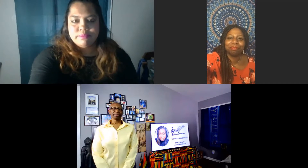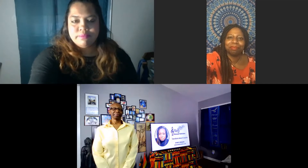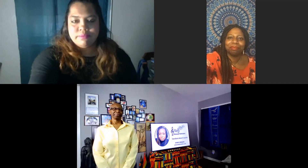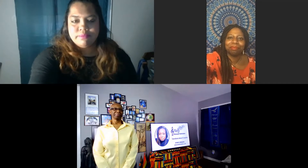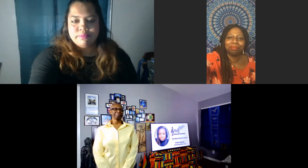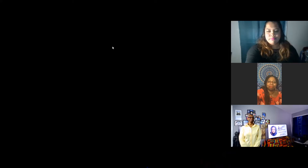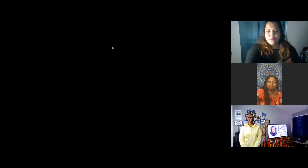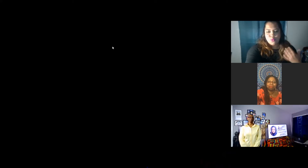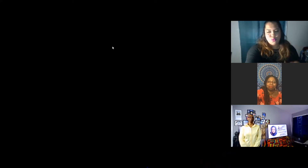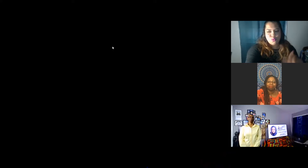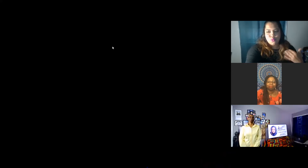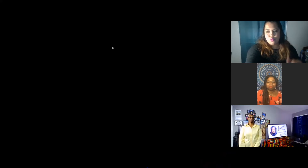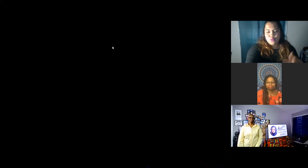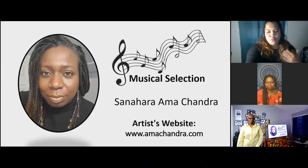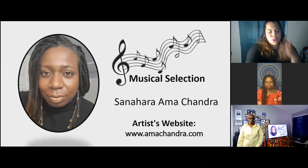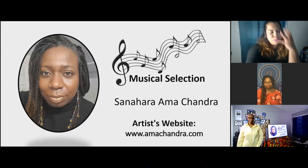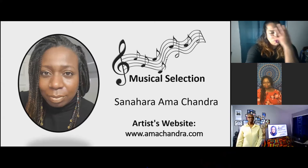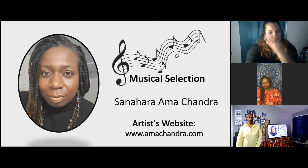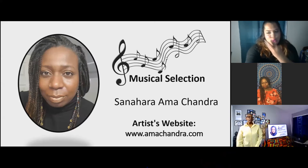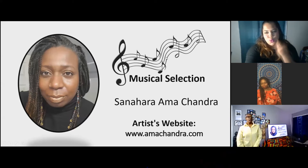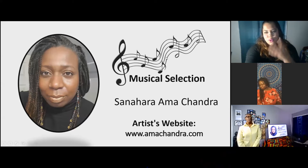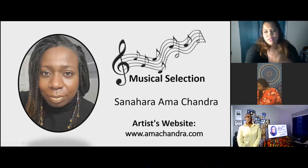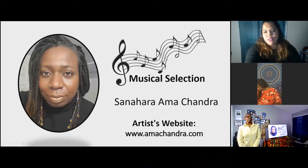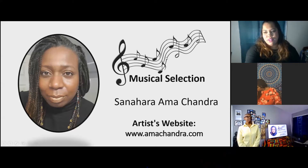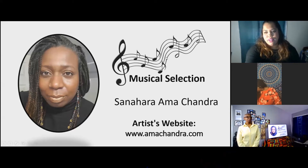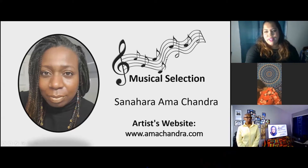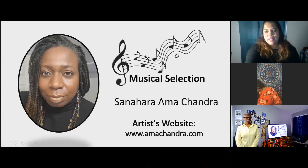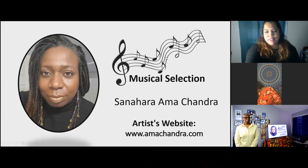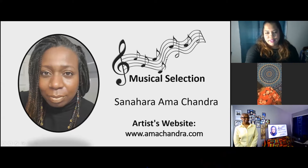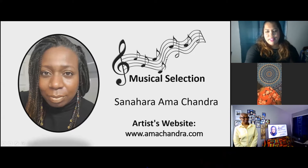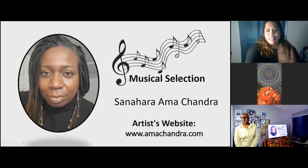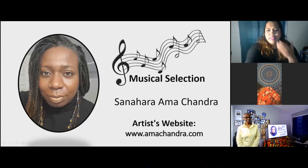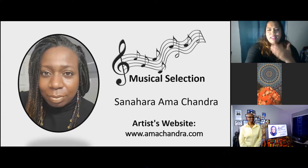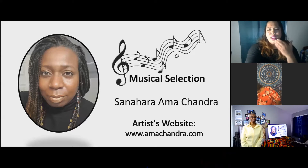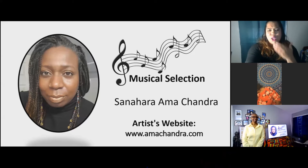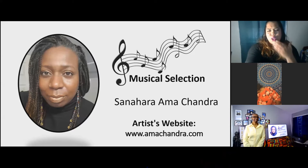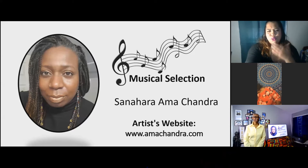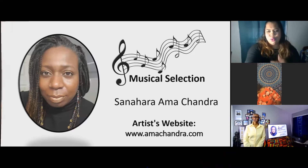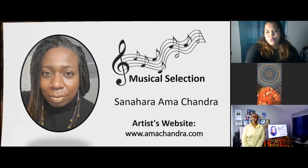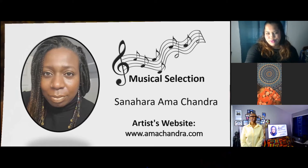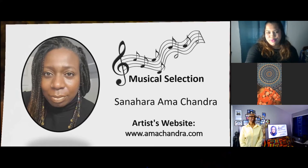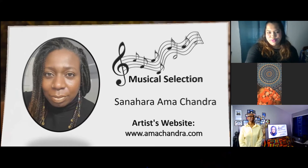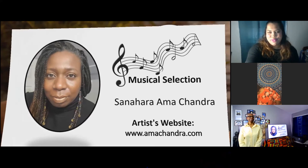Ooh, that was beautiful. Thank you.